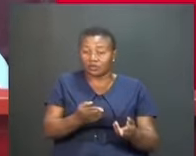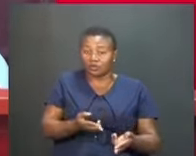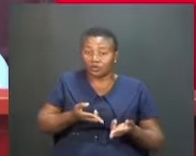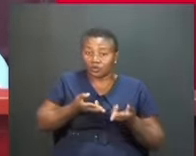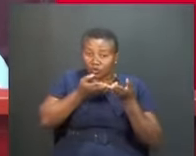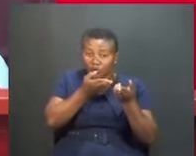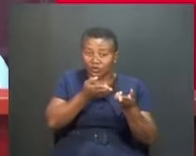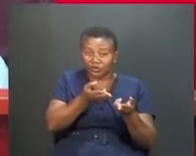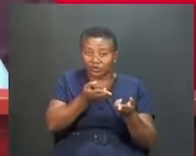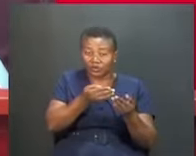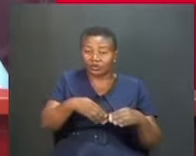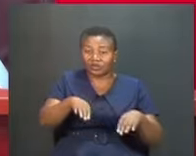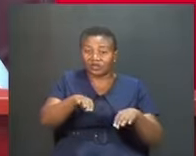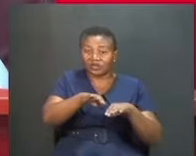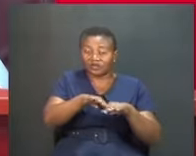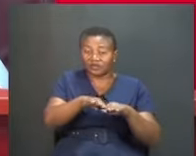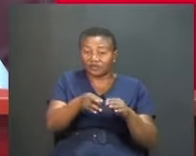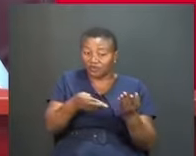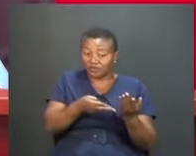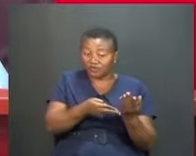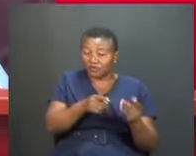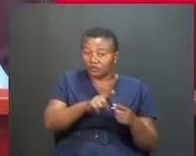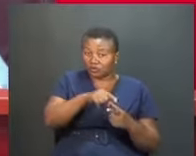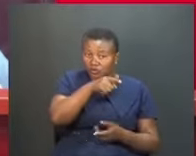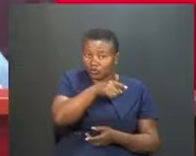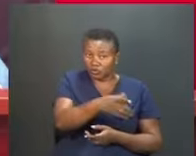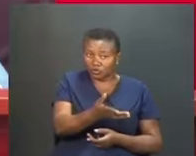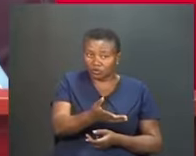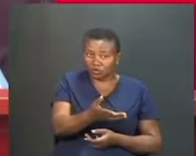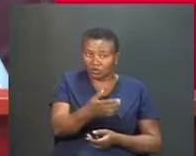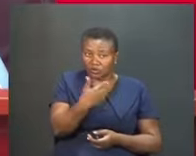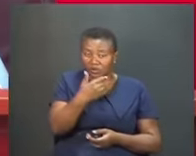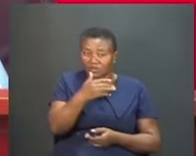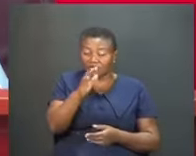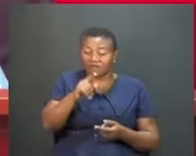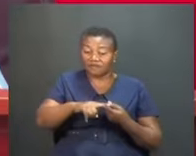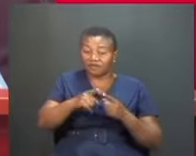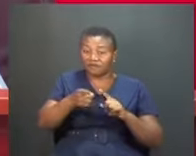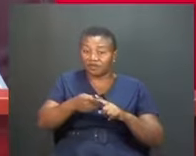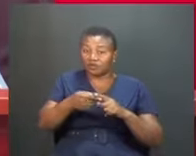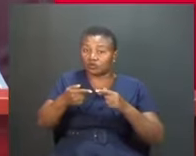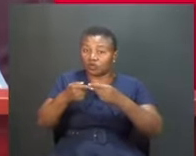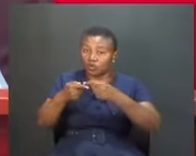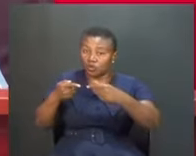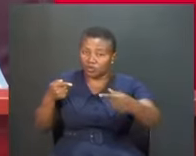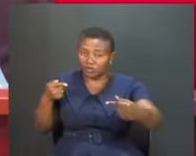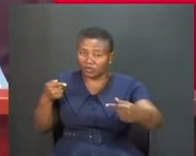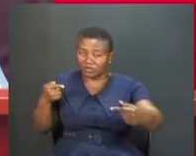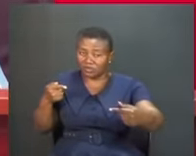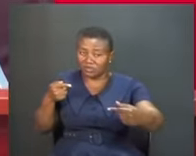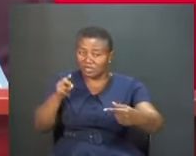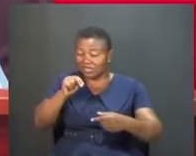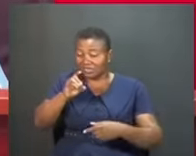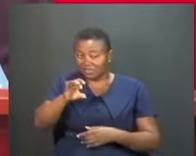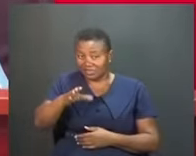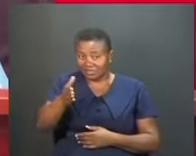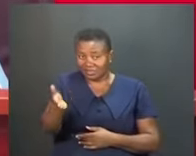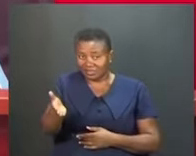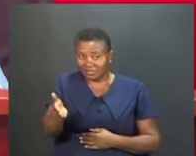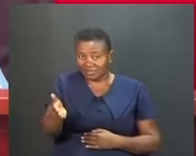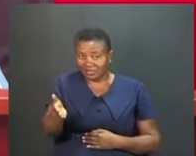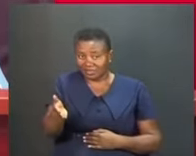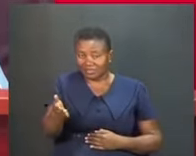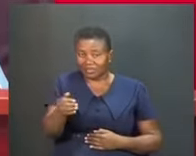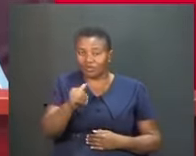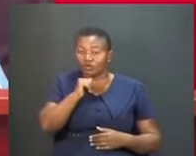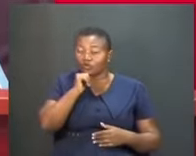fact, he even referred to you. He says his friends opposite, whether they will not